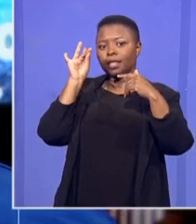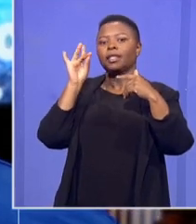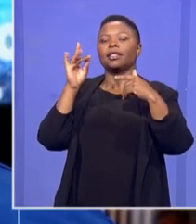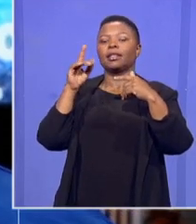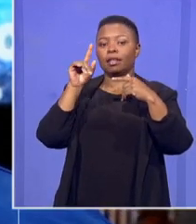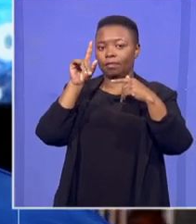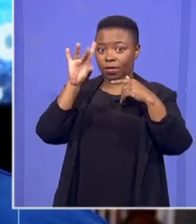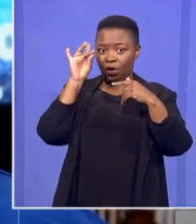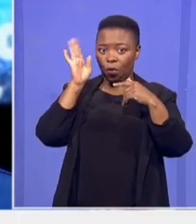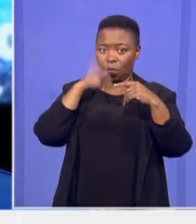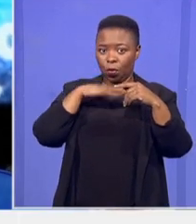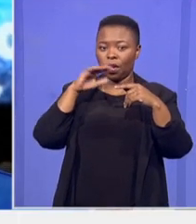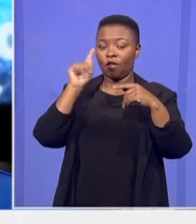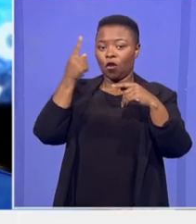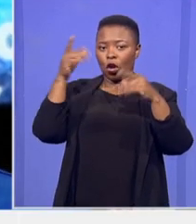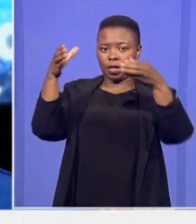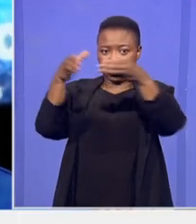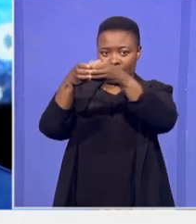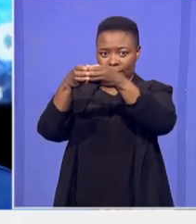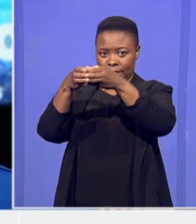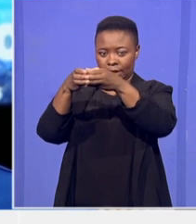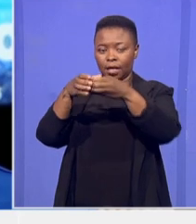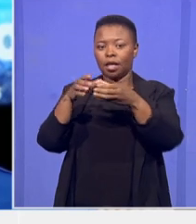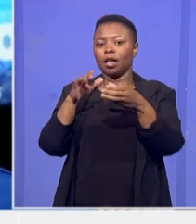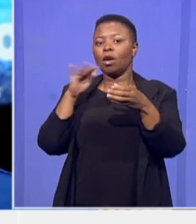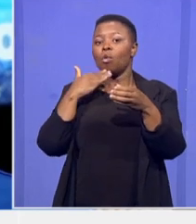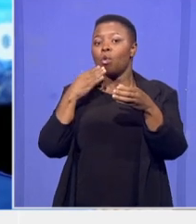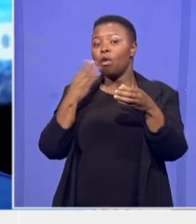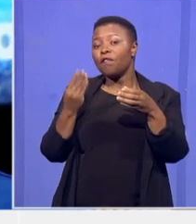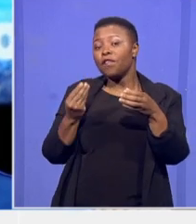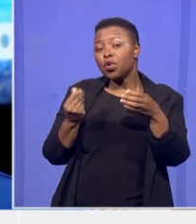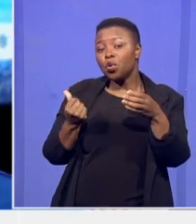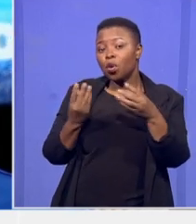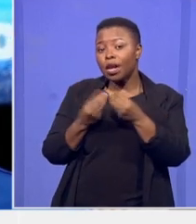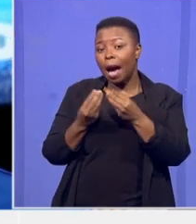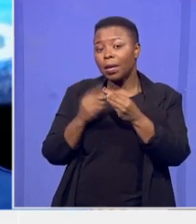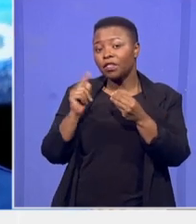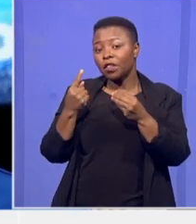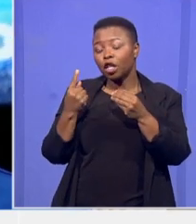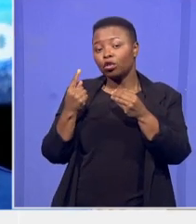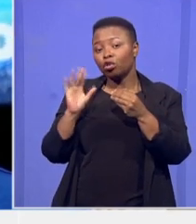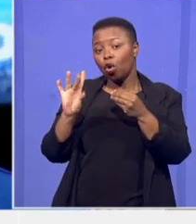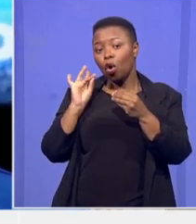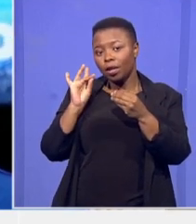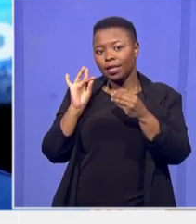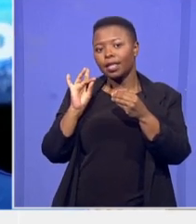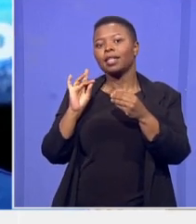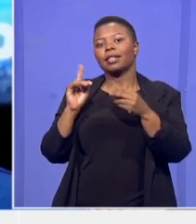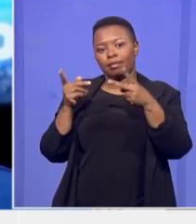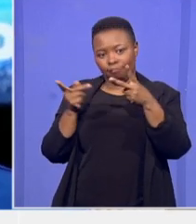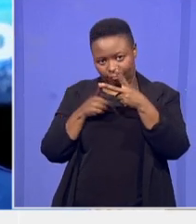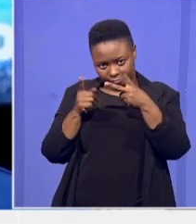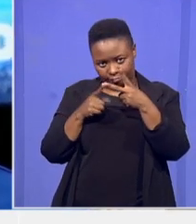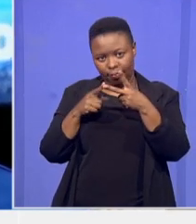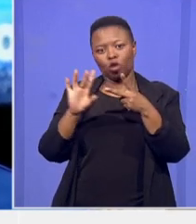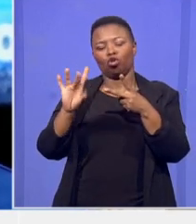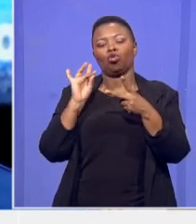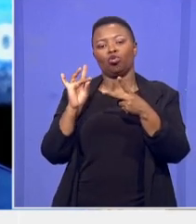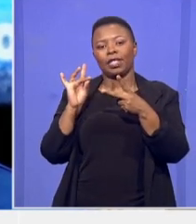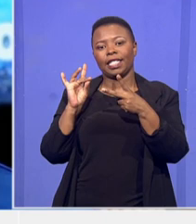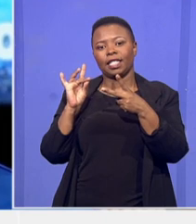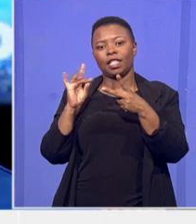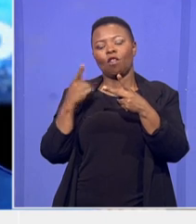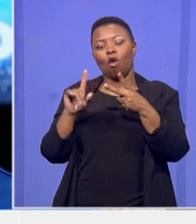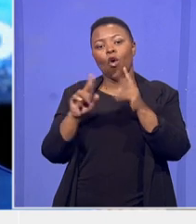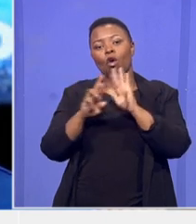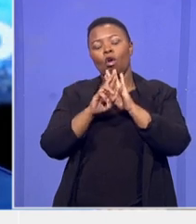round, those who receive the fewest number of first choices, the second choices of those delegates